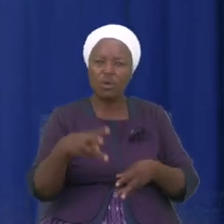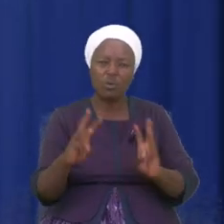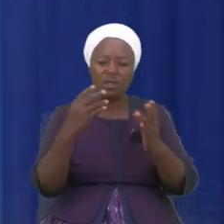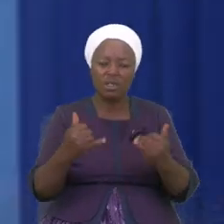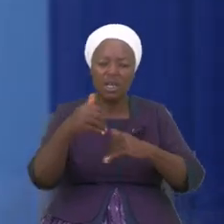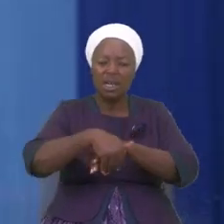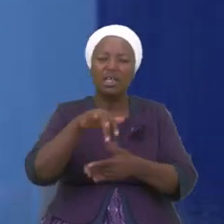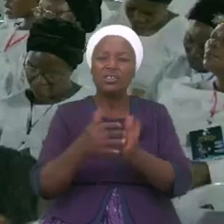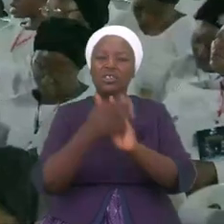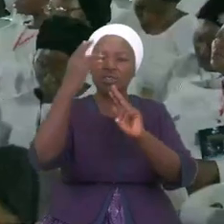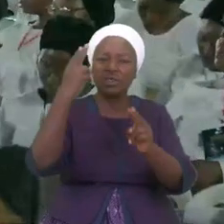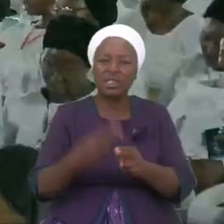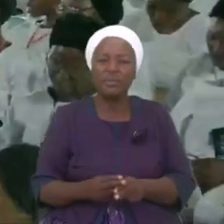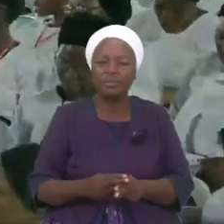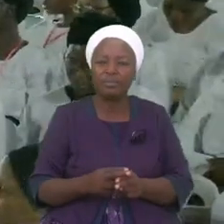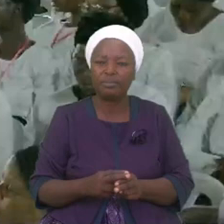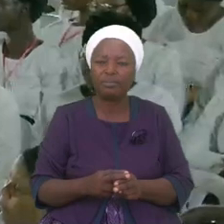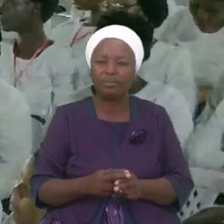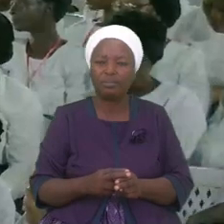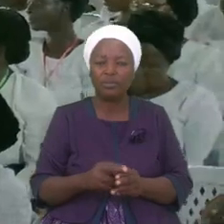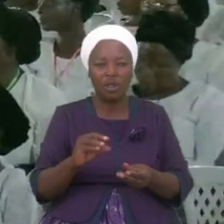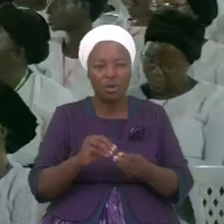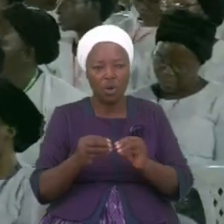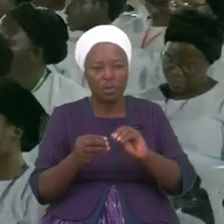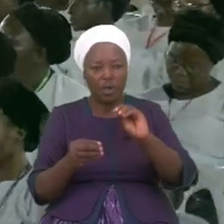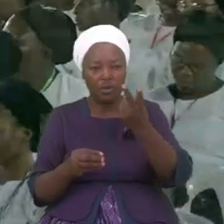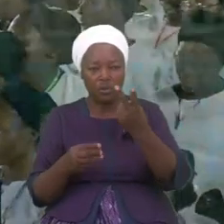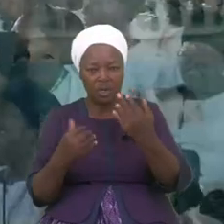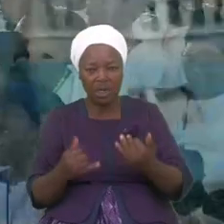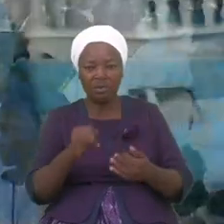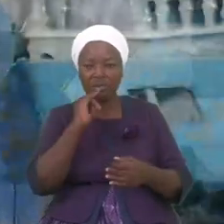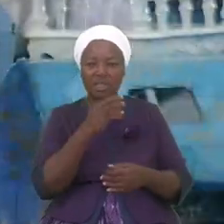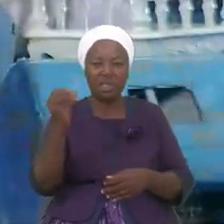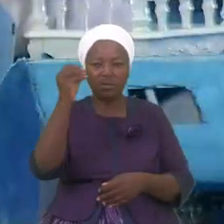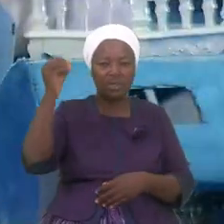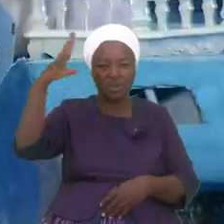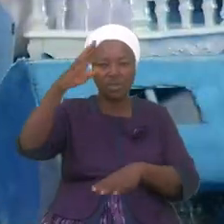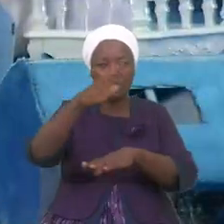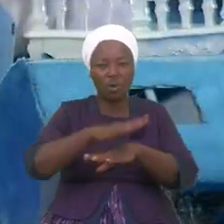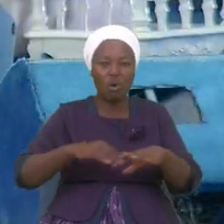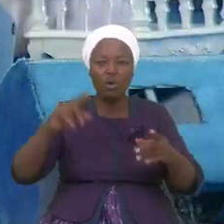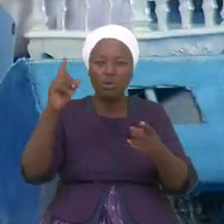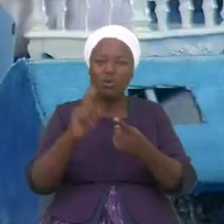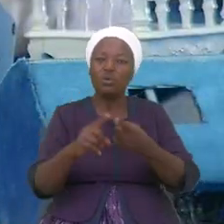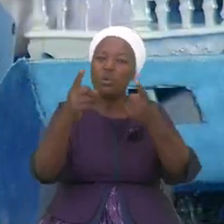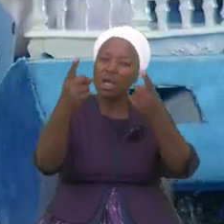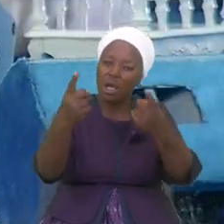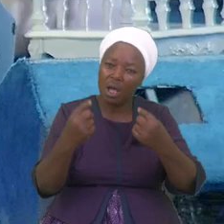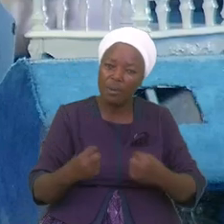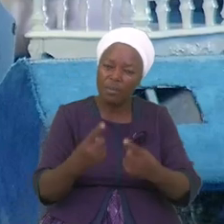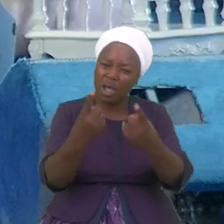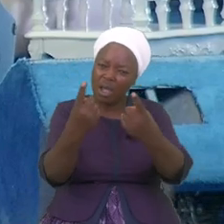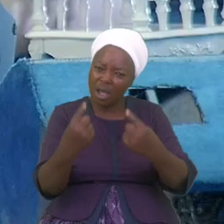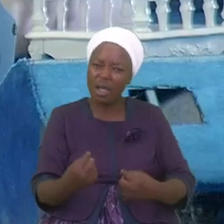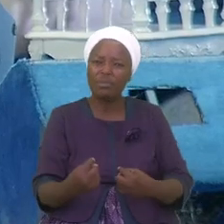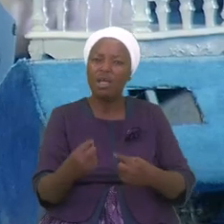in Jesus' name. Number two now is the gracious call to come. Come